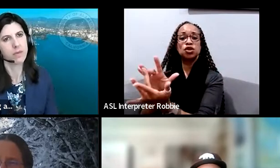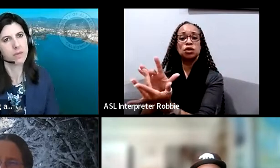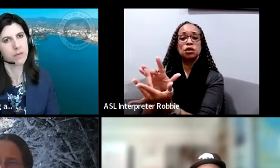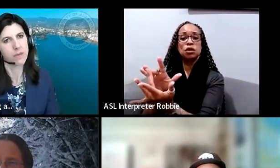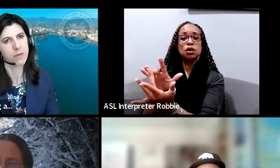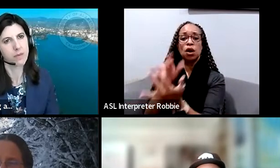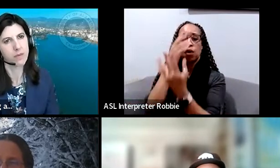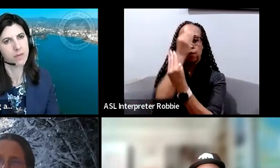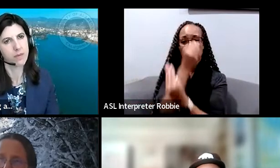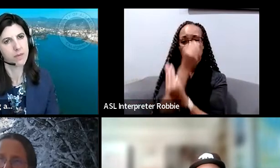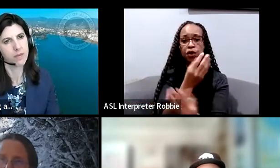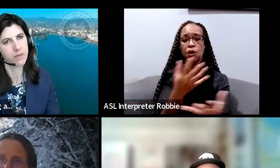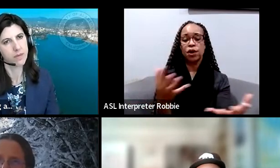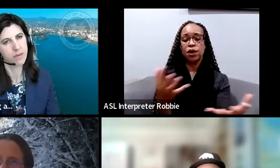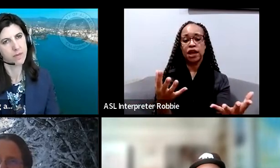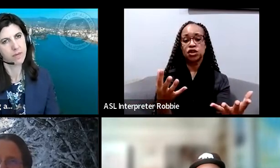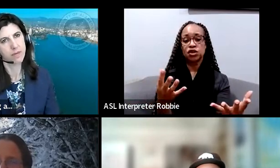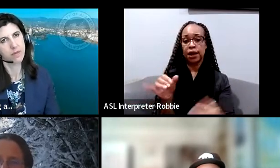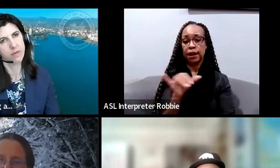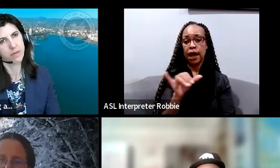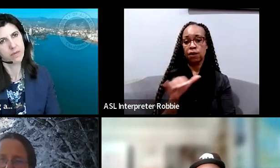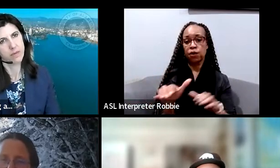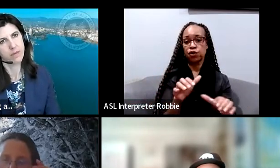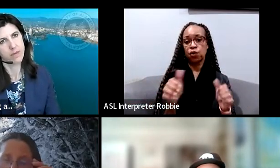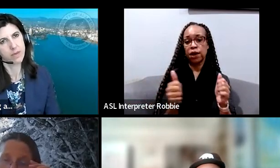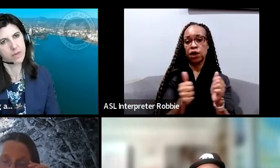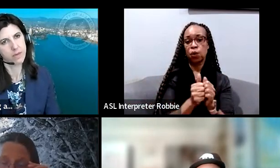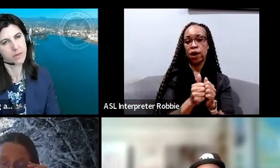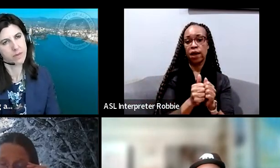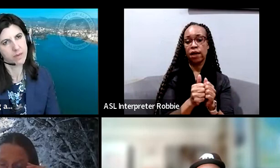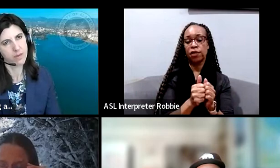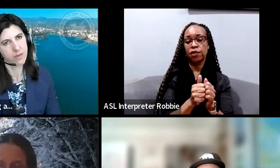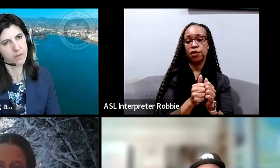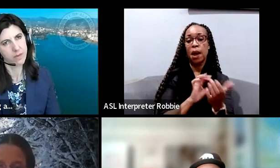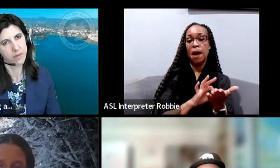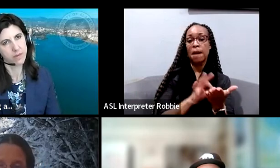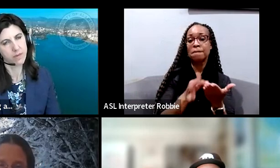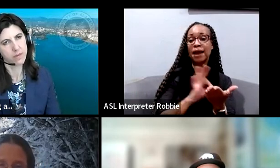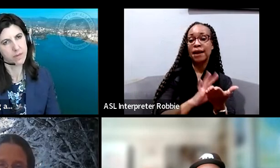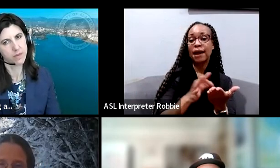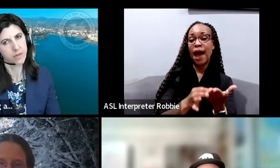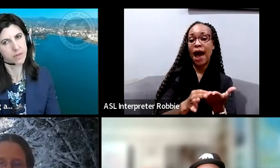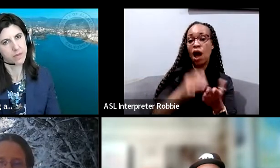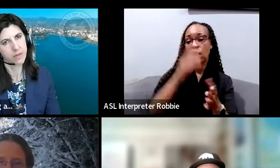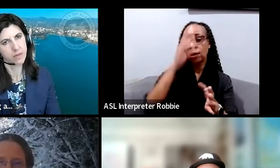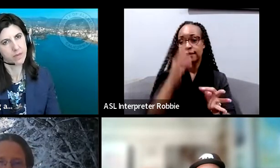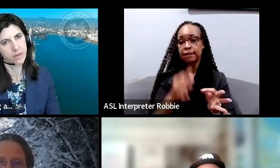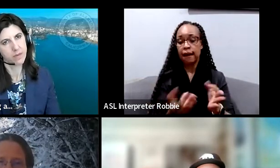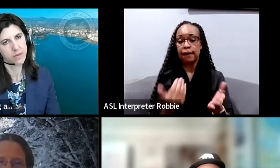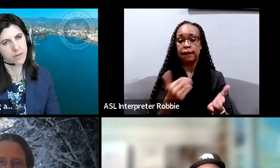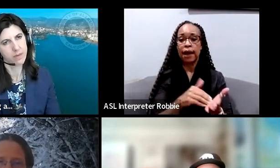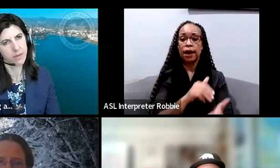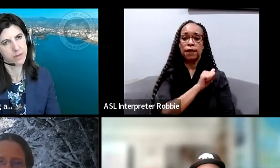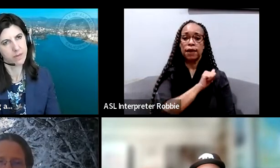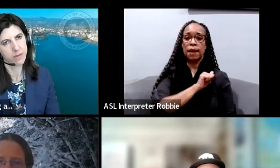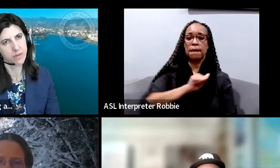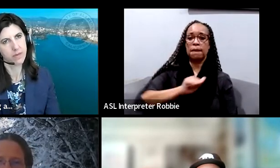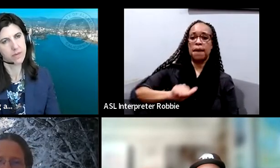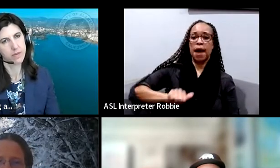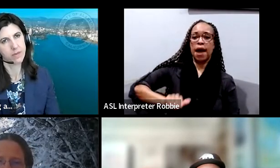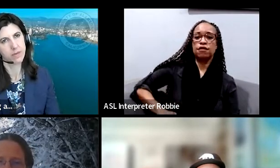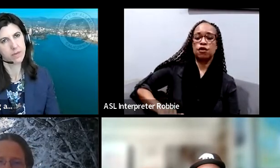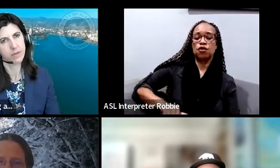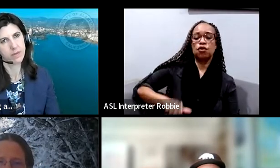notification to individuals, such as we're doing with the redetermination and the ambassadors? I know that there